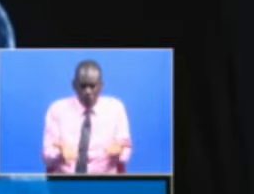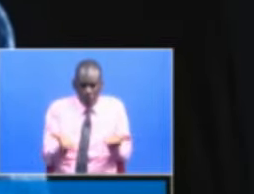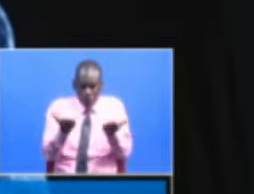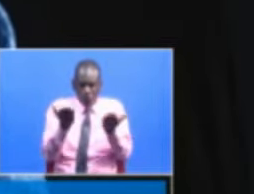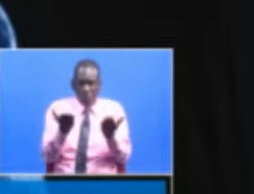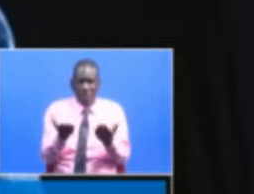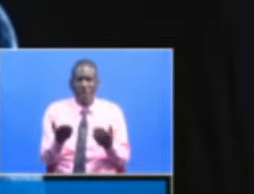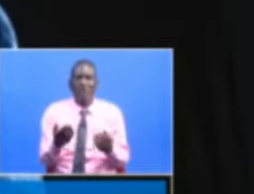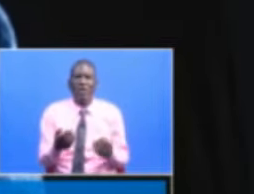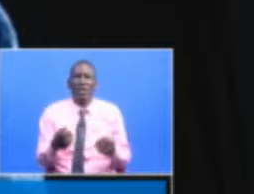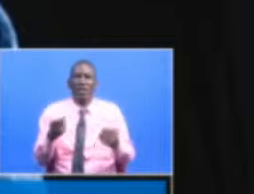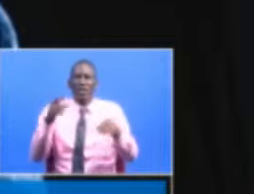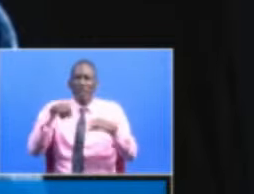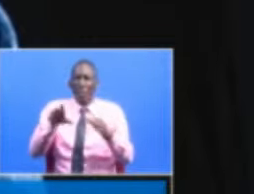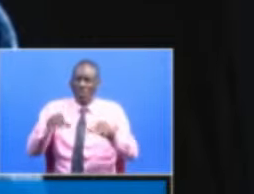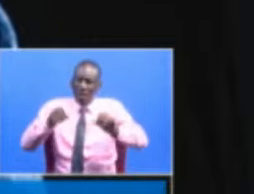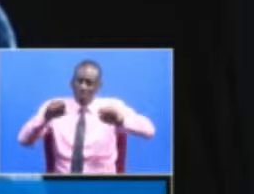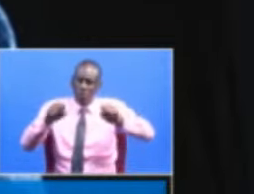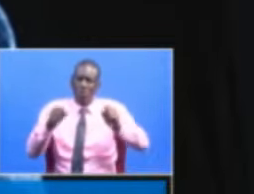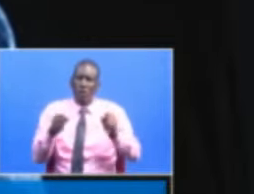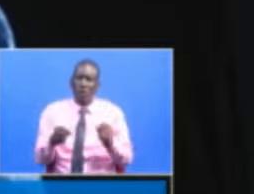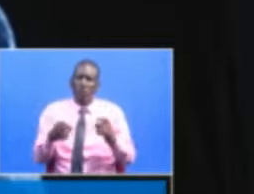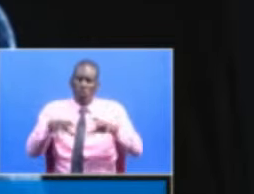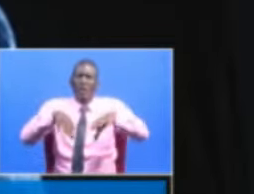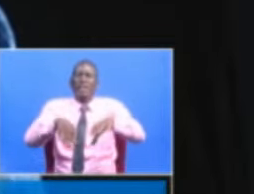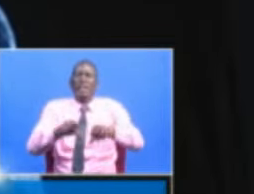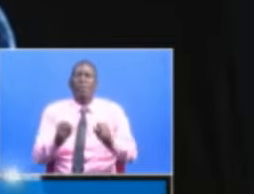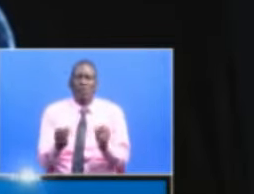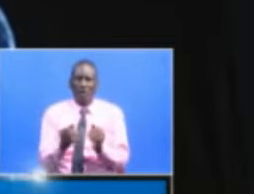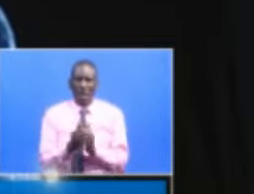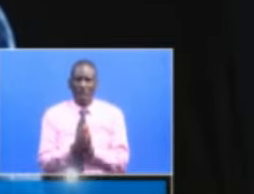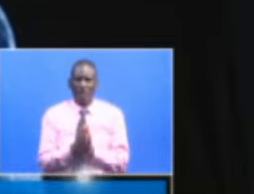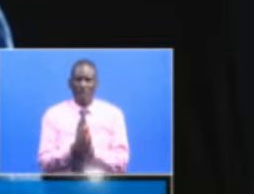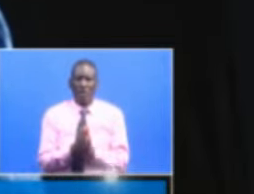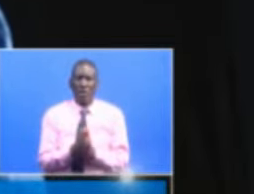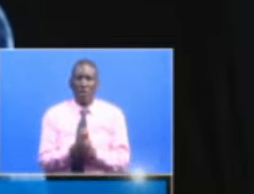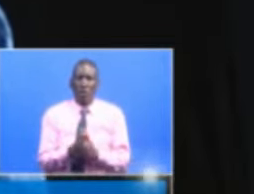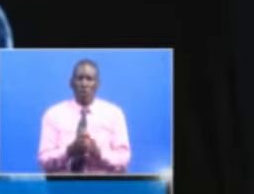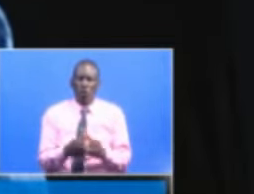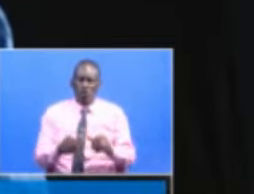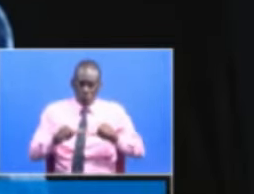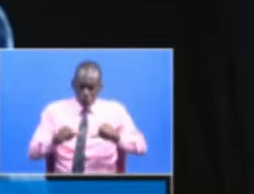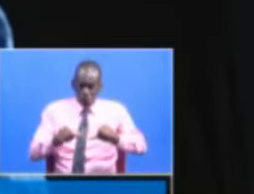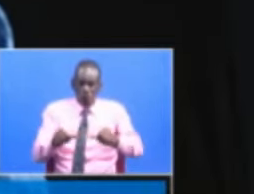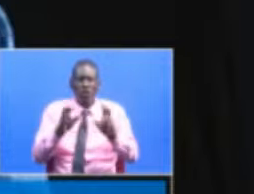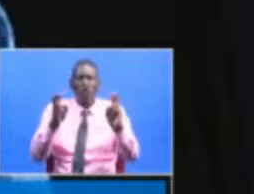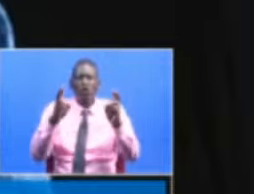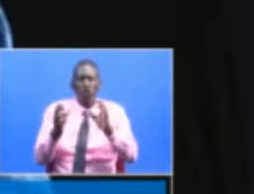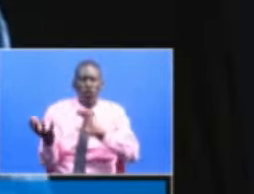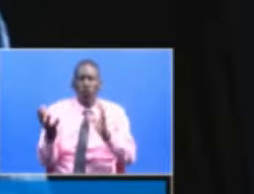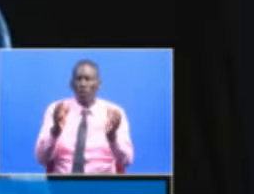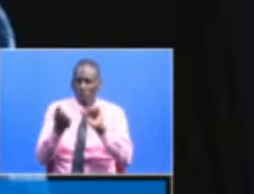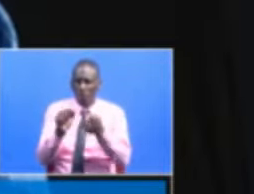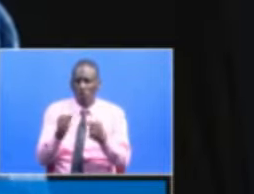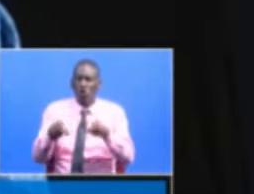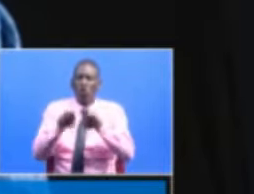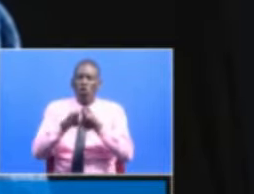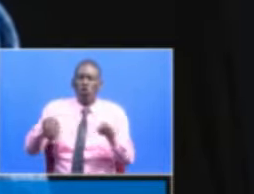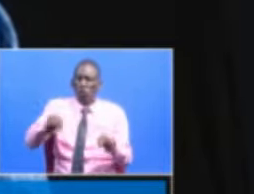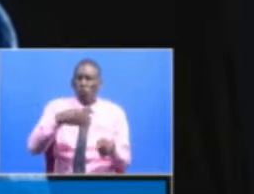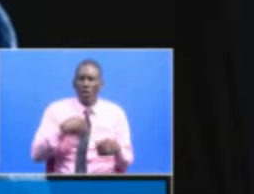in their ability to adapt and to be resilient to this issue on climate change. We also have a number